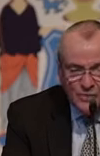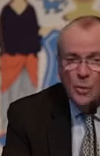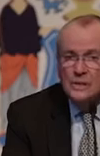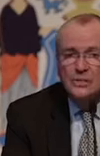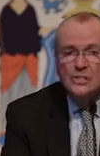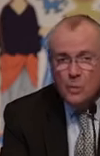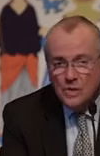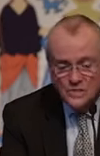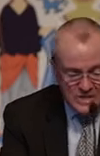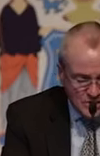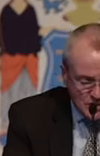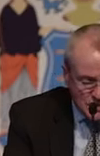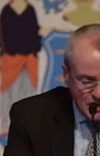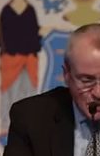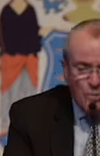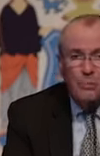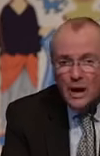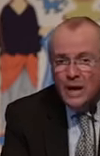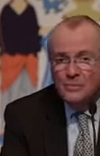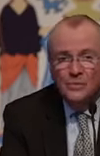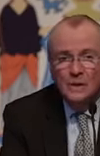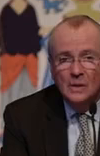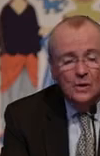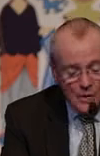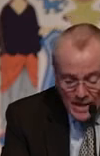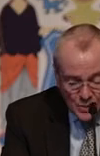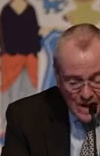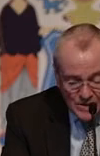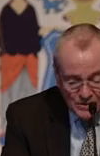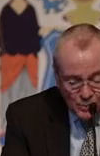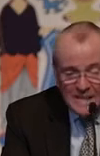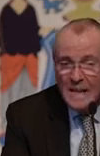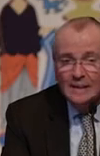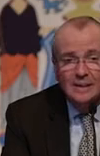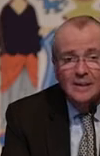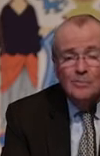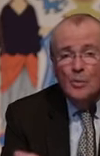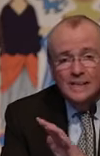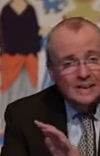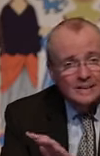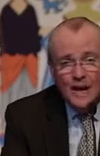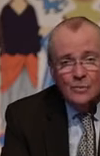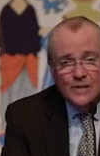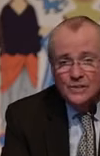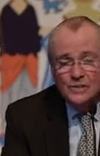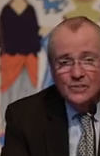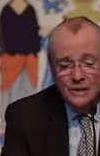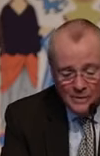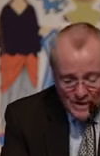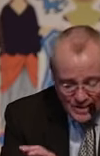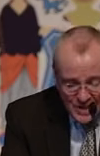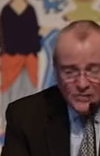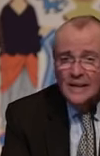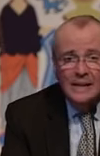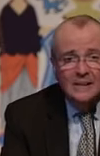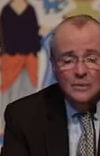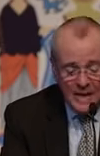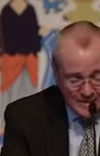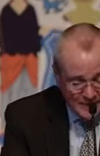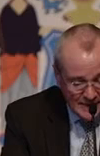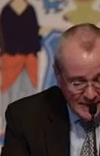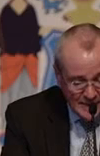looking forward to sports seasons or proms or graduations. We get it, but we cannot rush this. We just